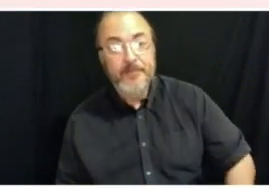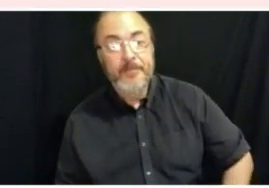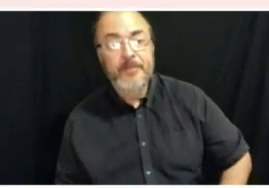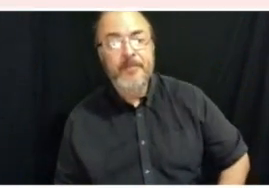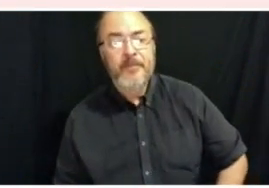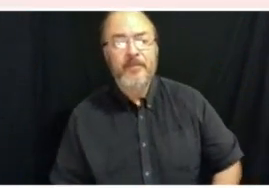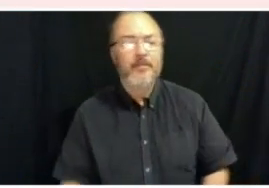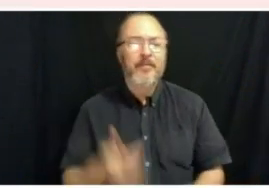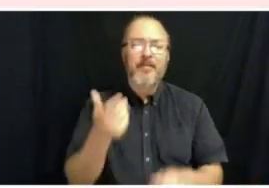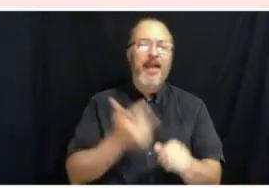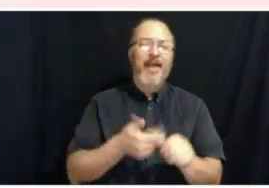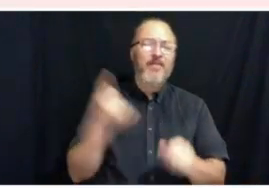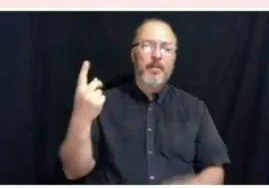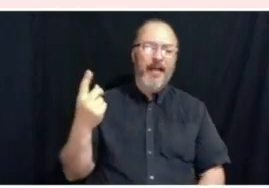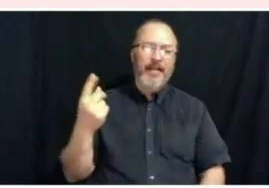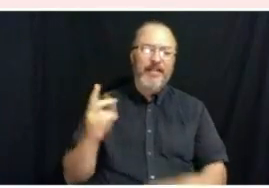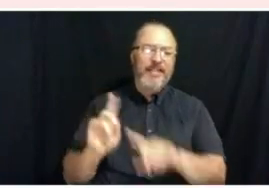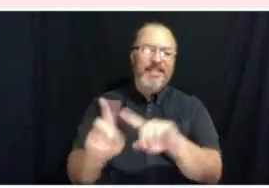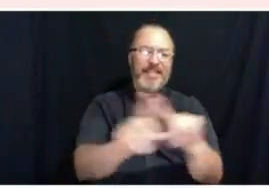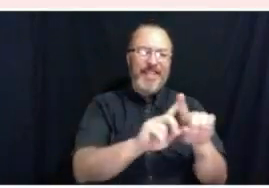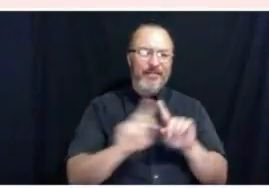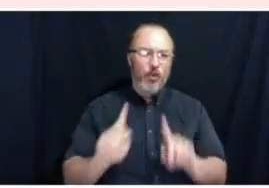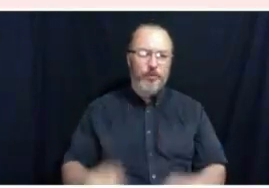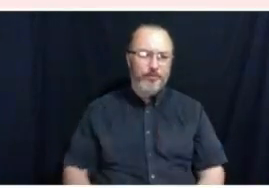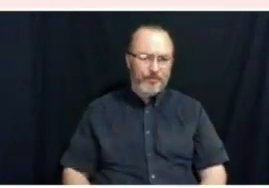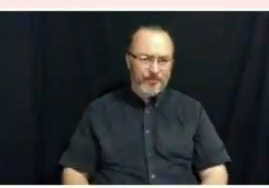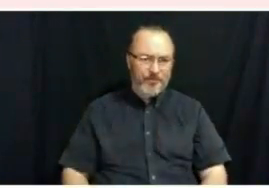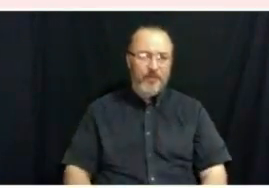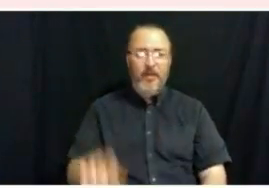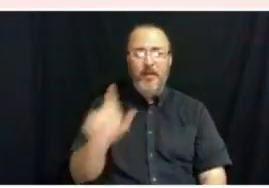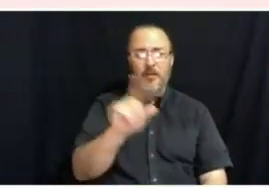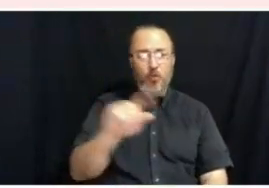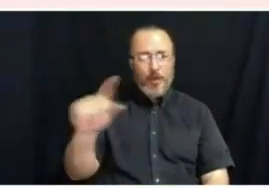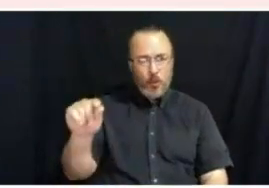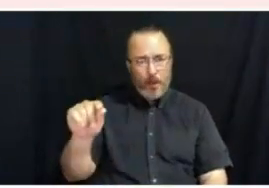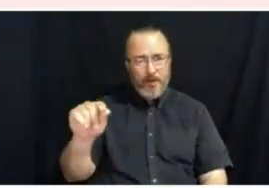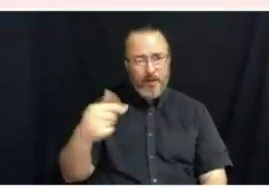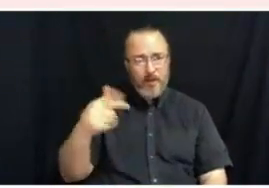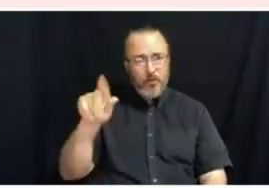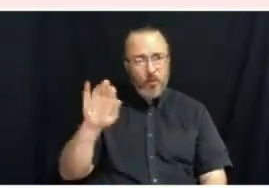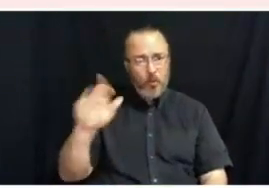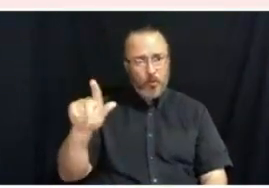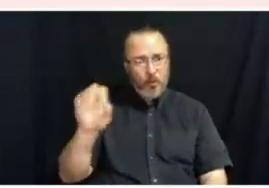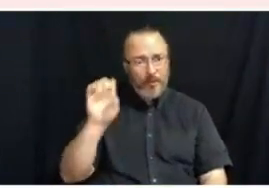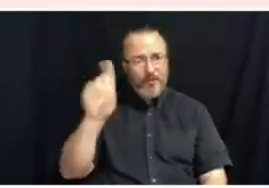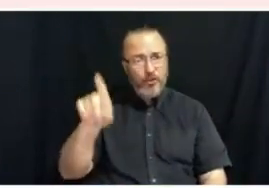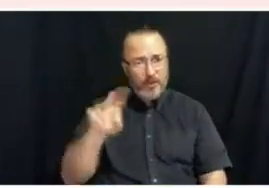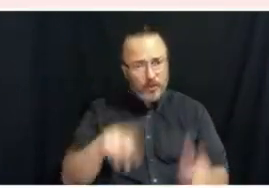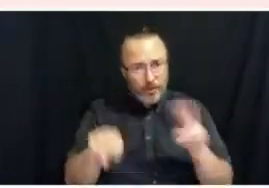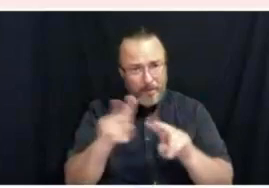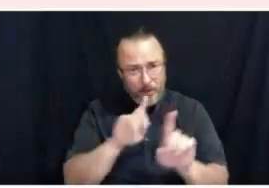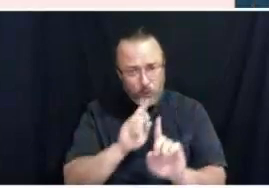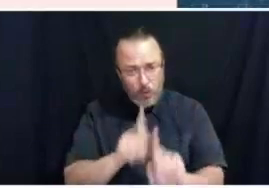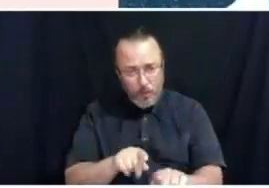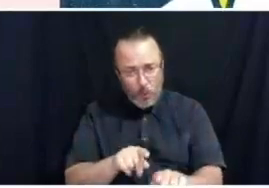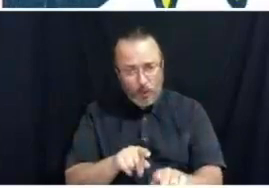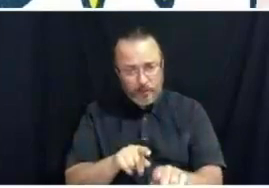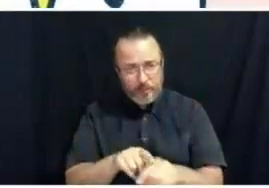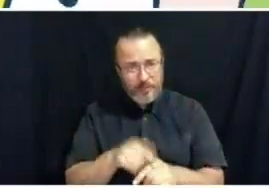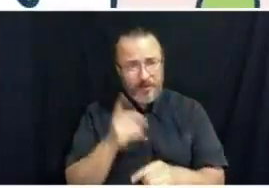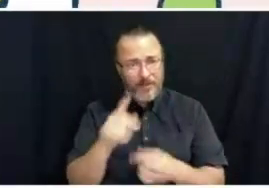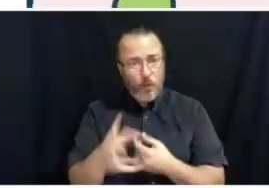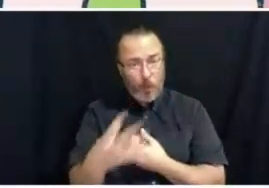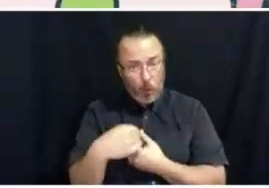Everyone is different. The 2020 Global Education Monitoring Report on Inclusion